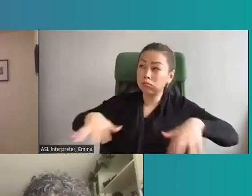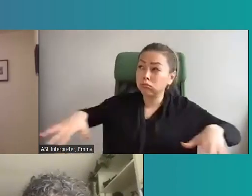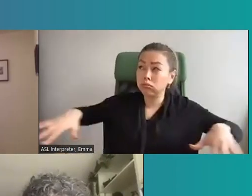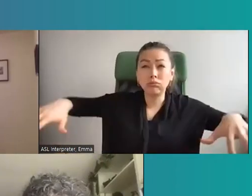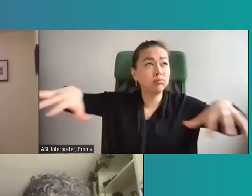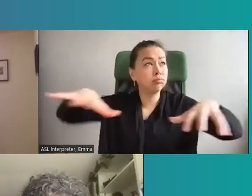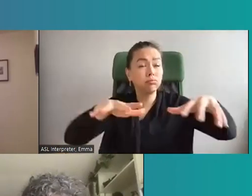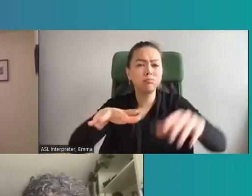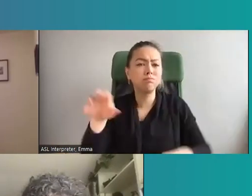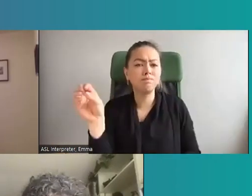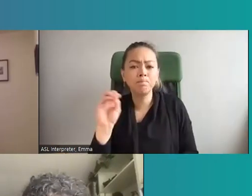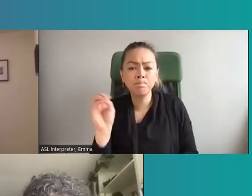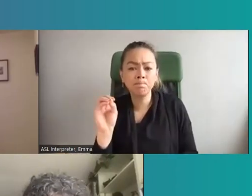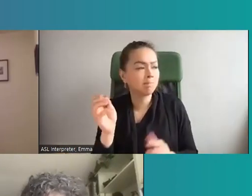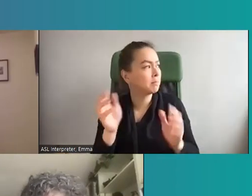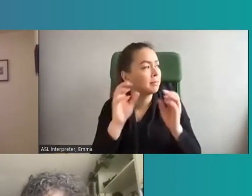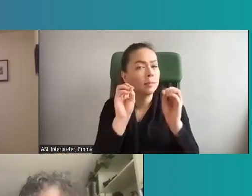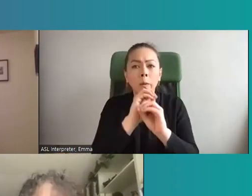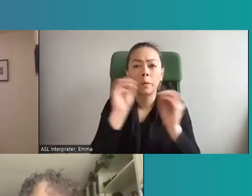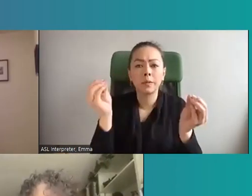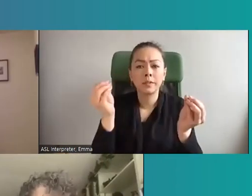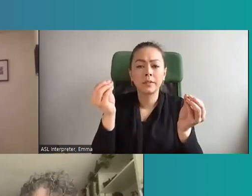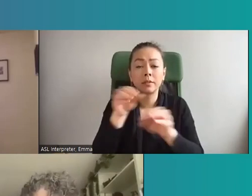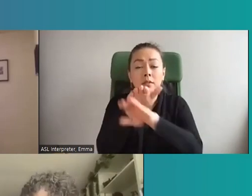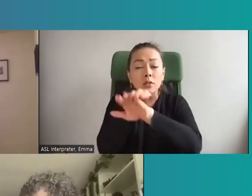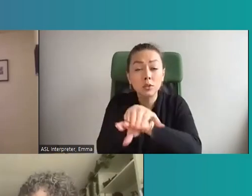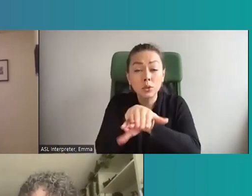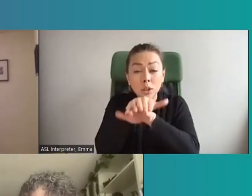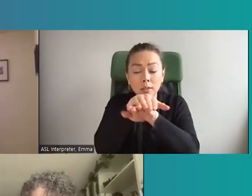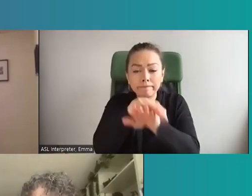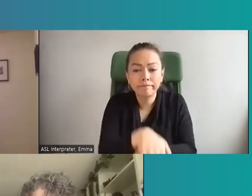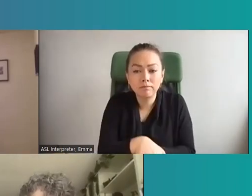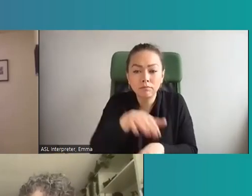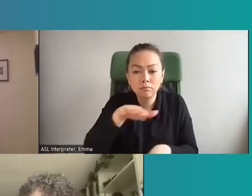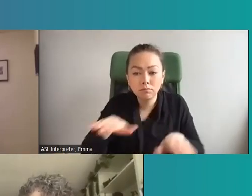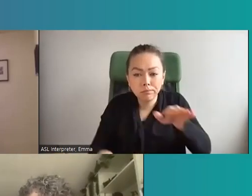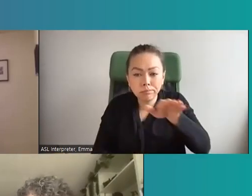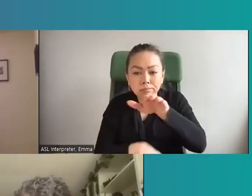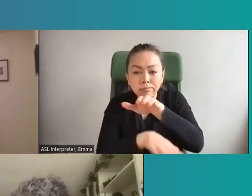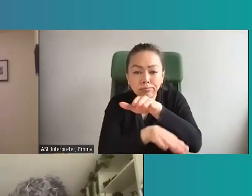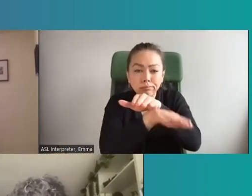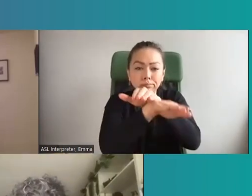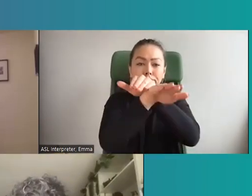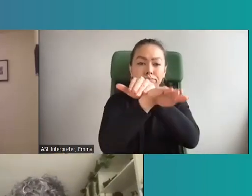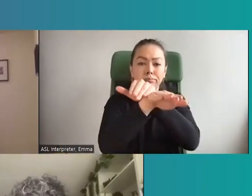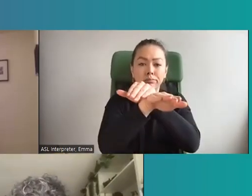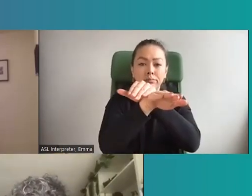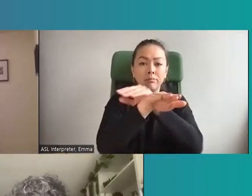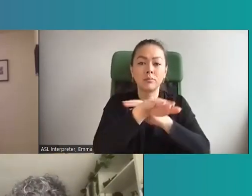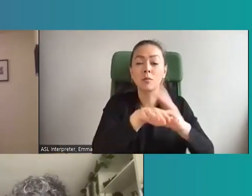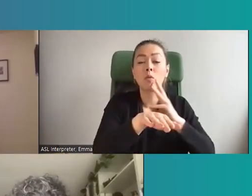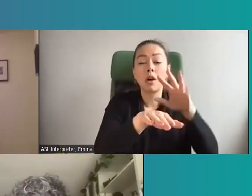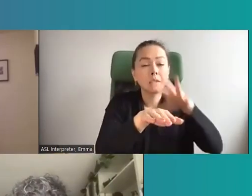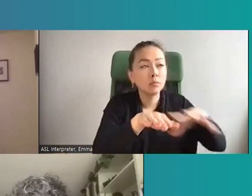was brought soiled up by the rest of the water animals and placed it on the